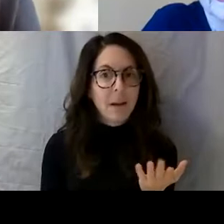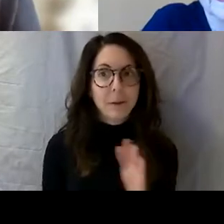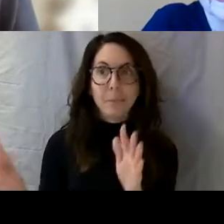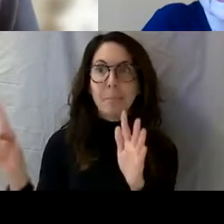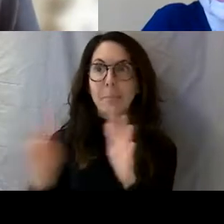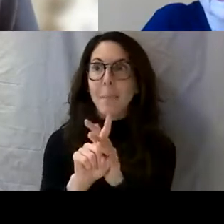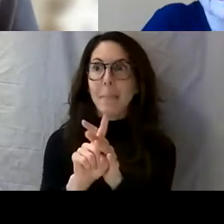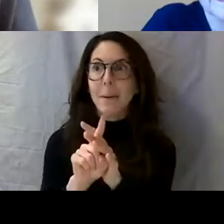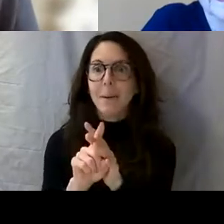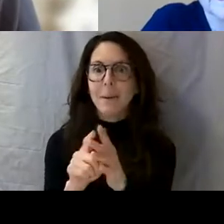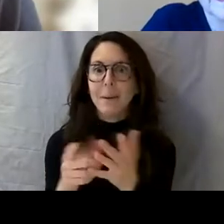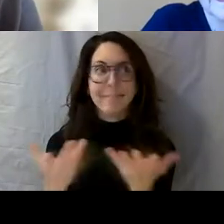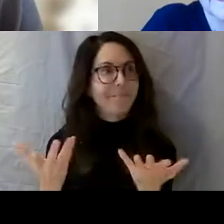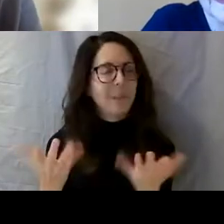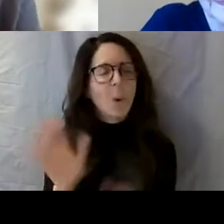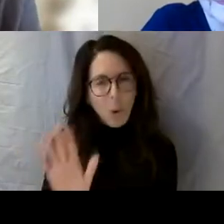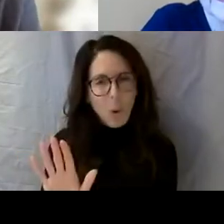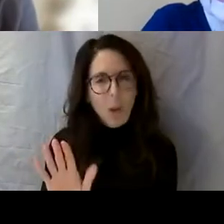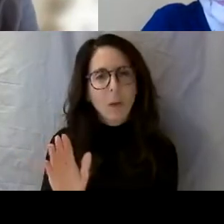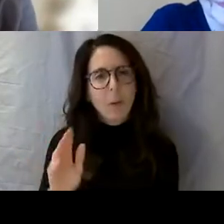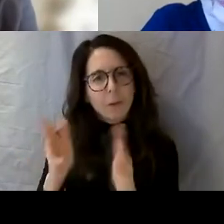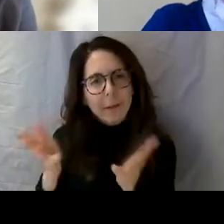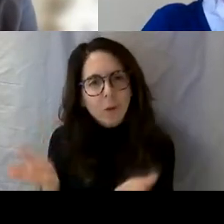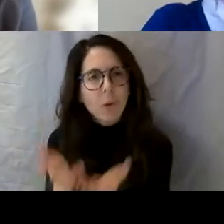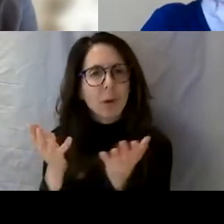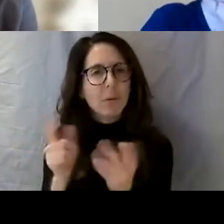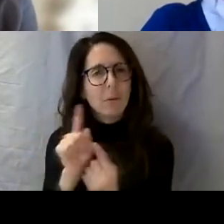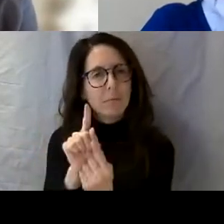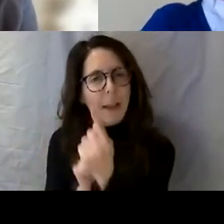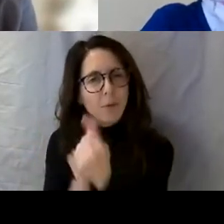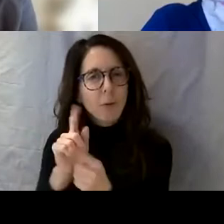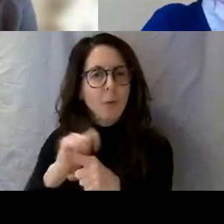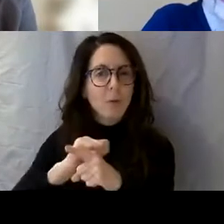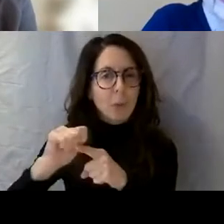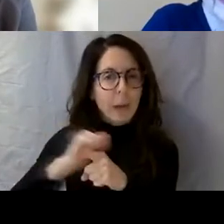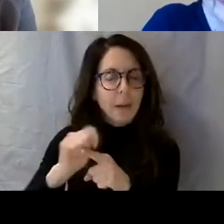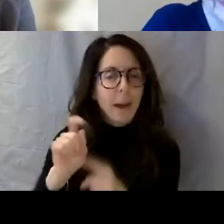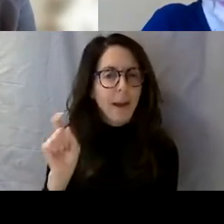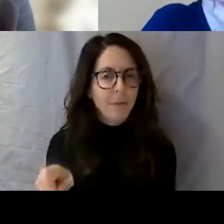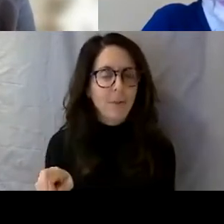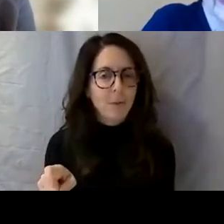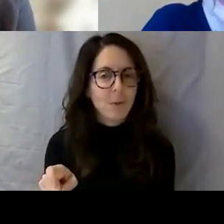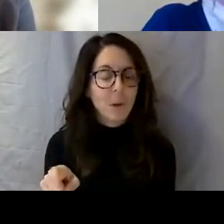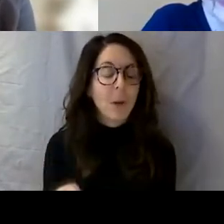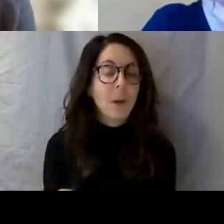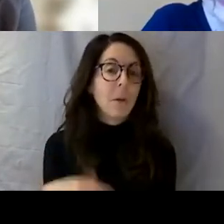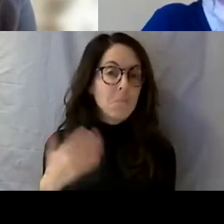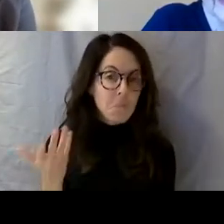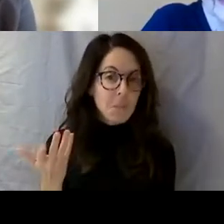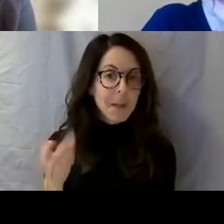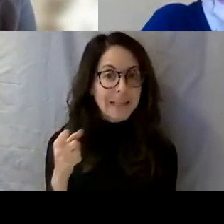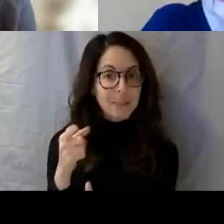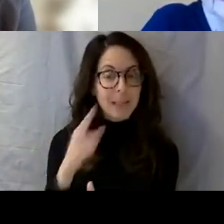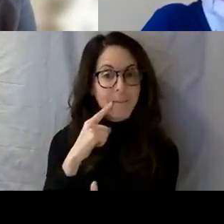emerge like this. They need to be trained, they need to be mentored. And I would say specifically for